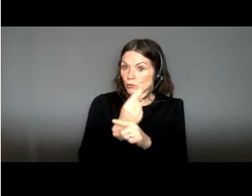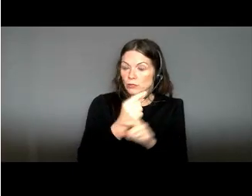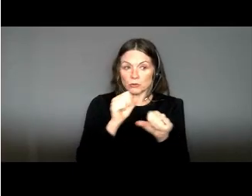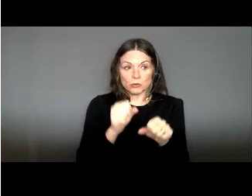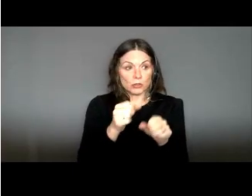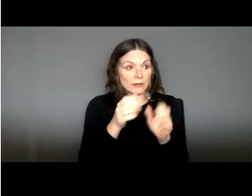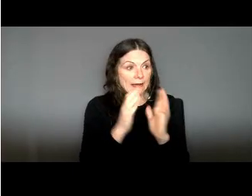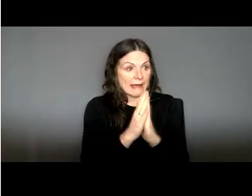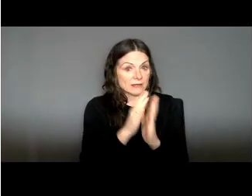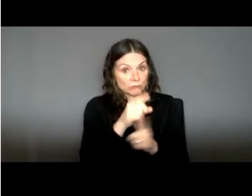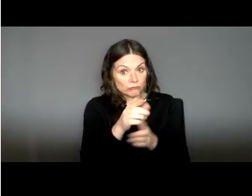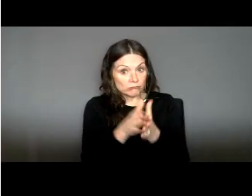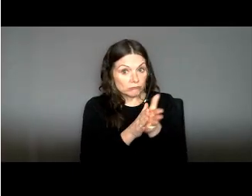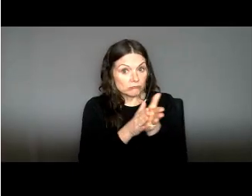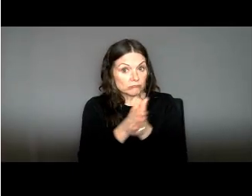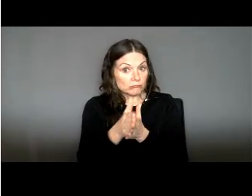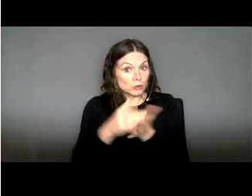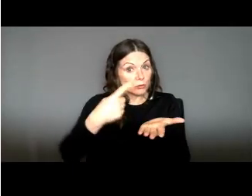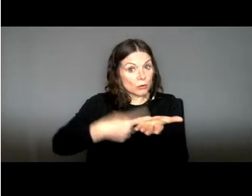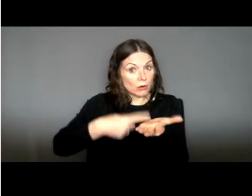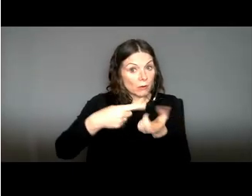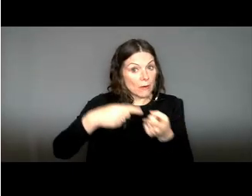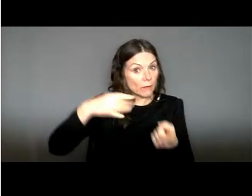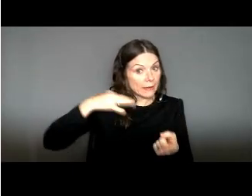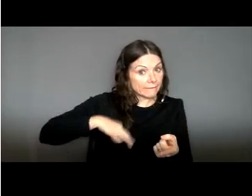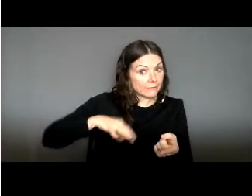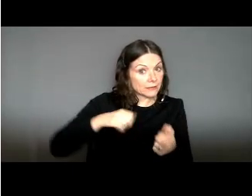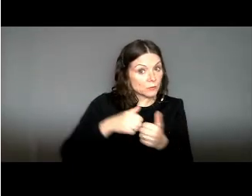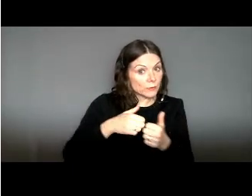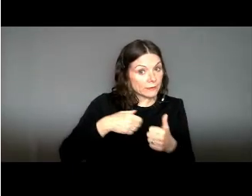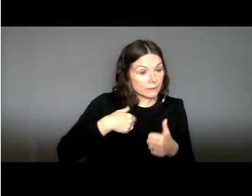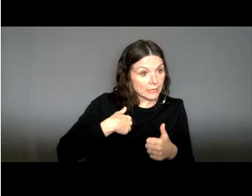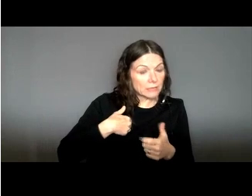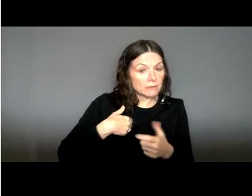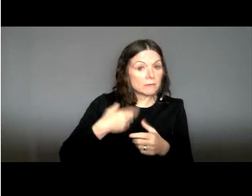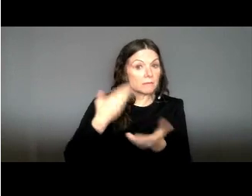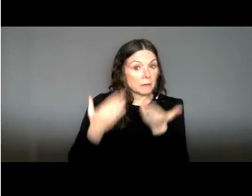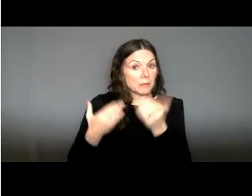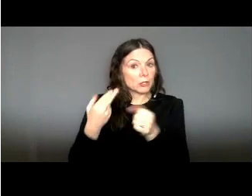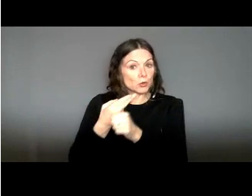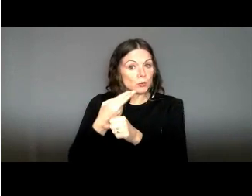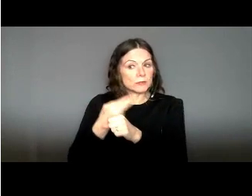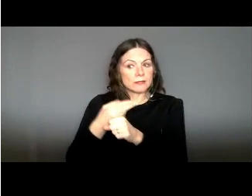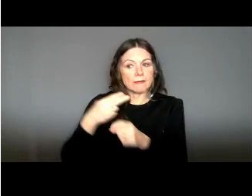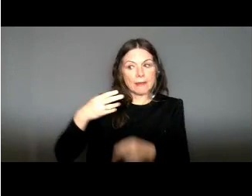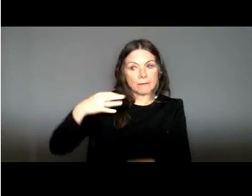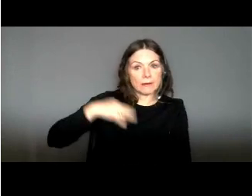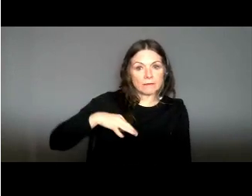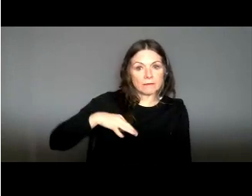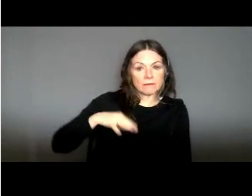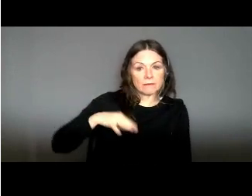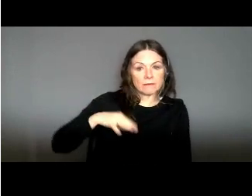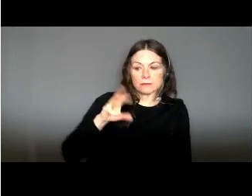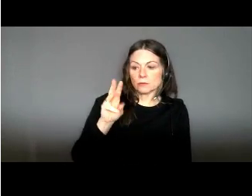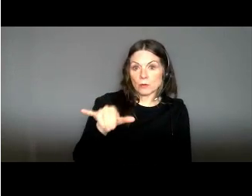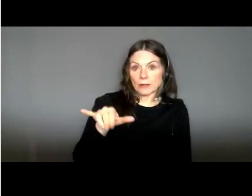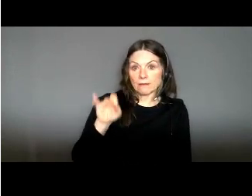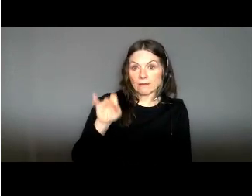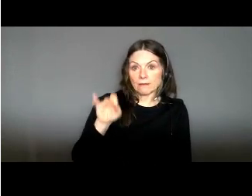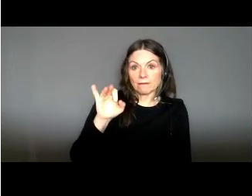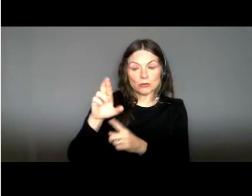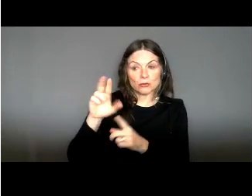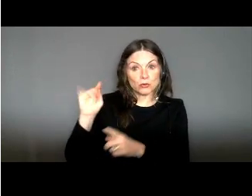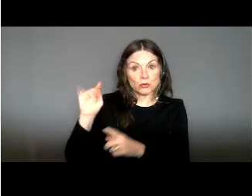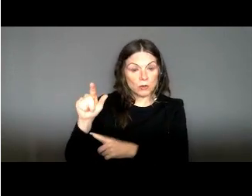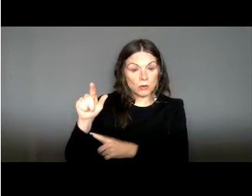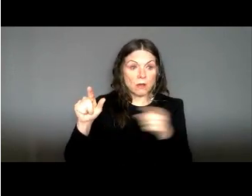in exploring benefits together with you in using the Benefits Wayfinder tool. And if willing, then you